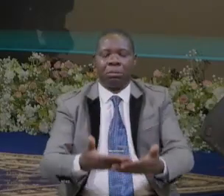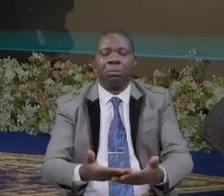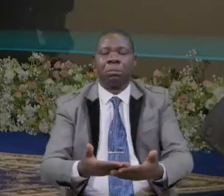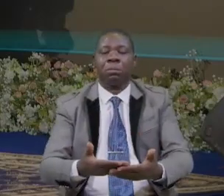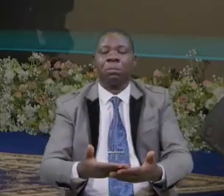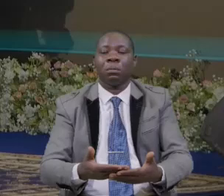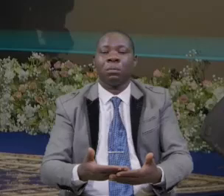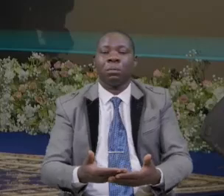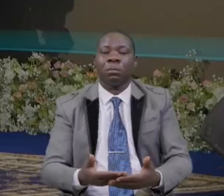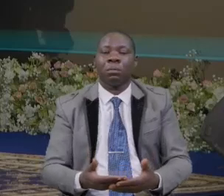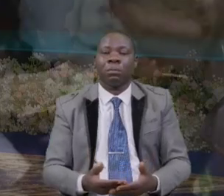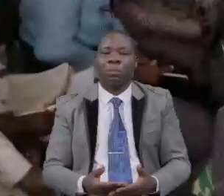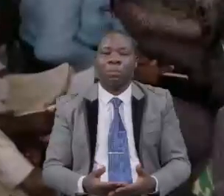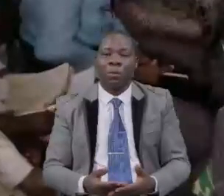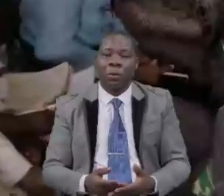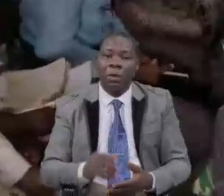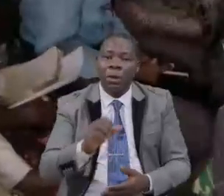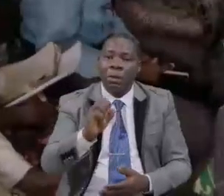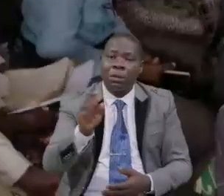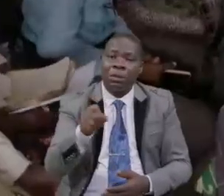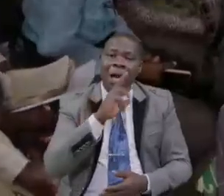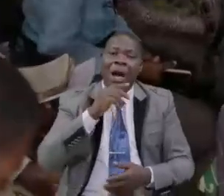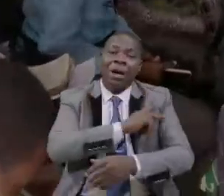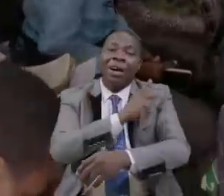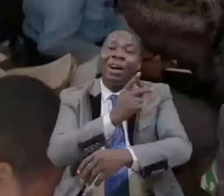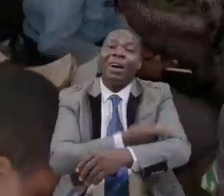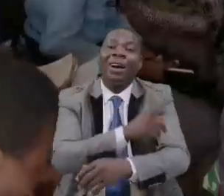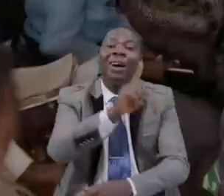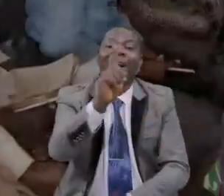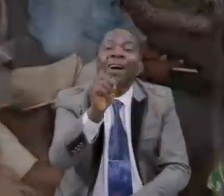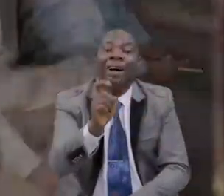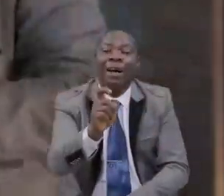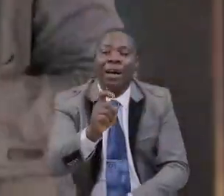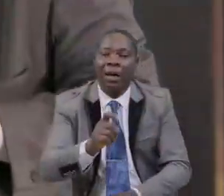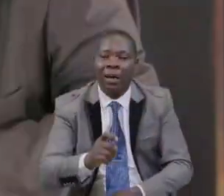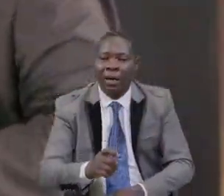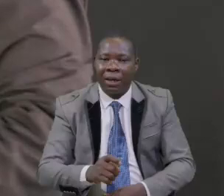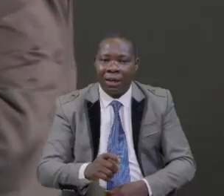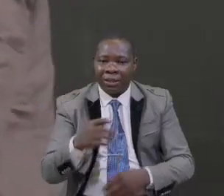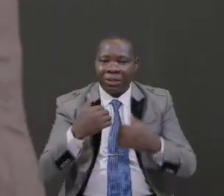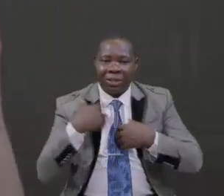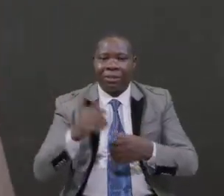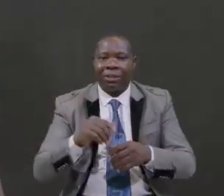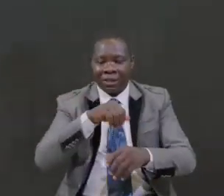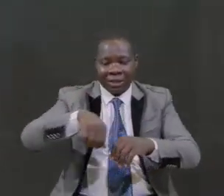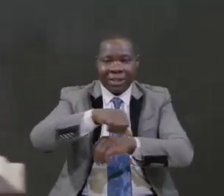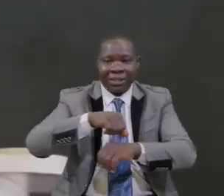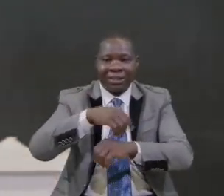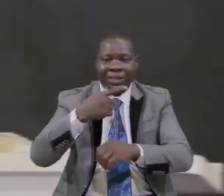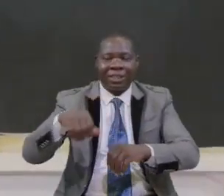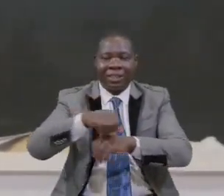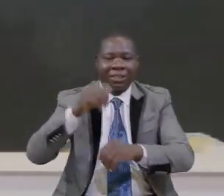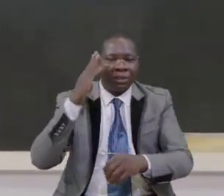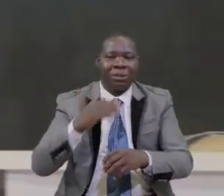So you are pregnant. You have the anointing. The anointing we're having, just shaking